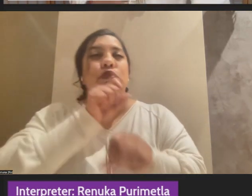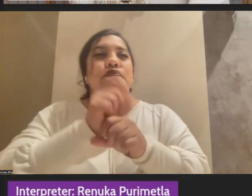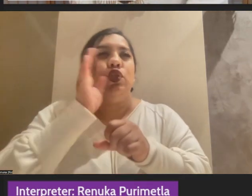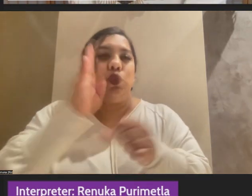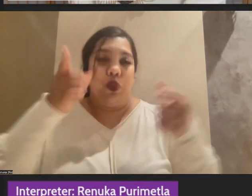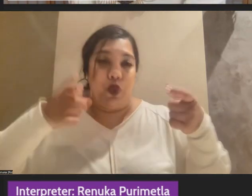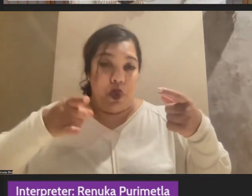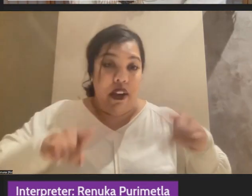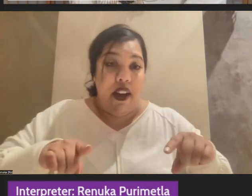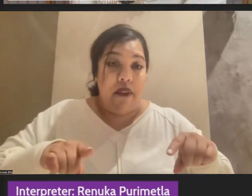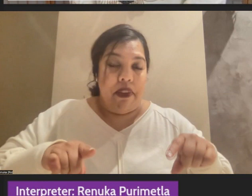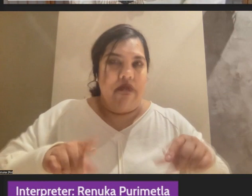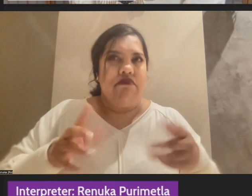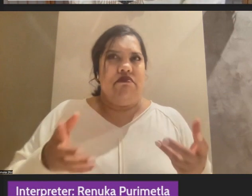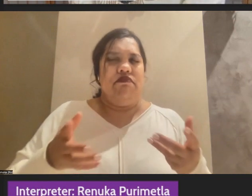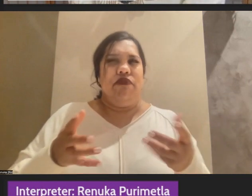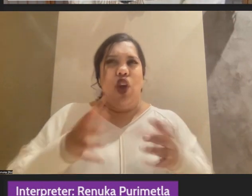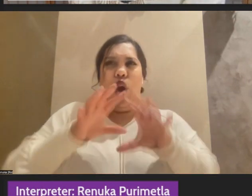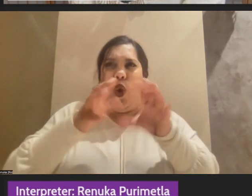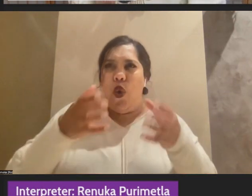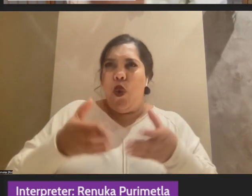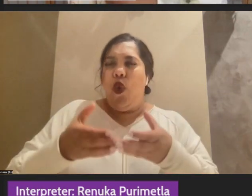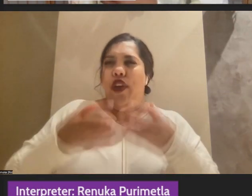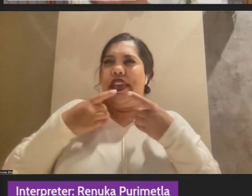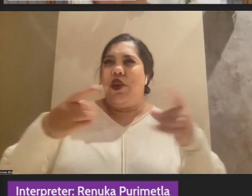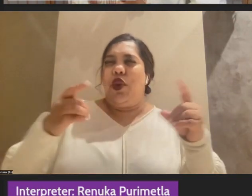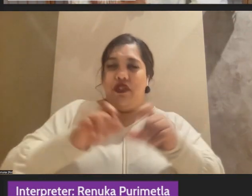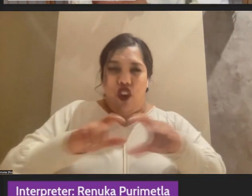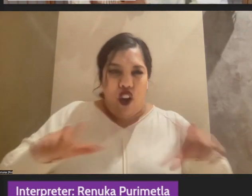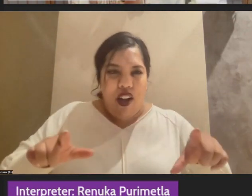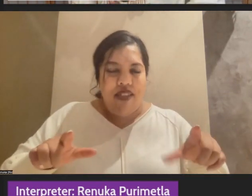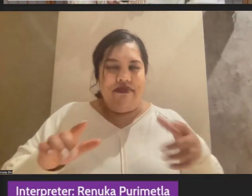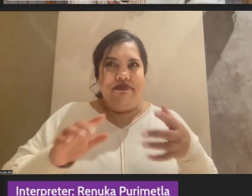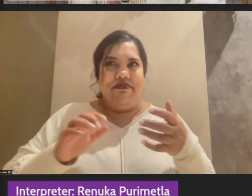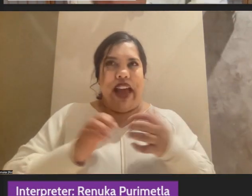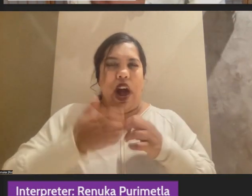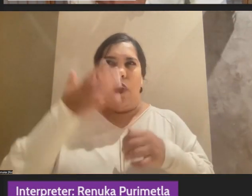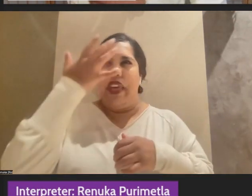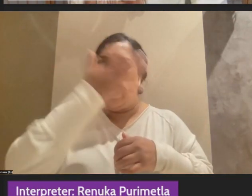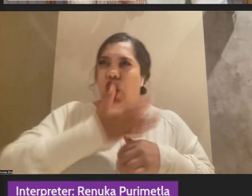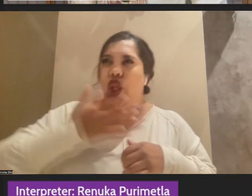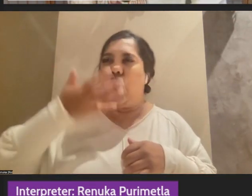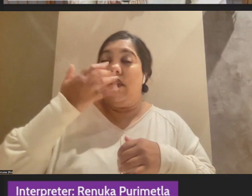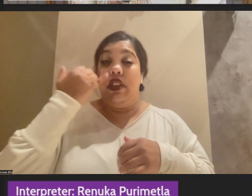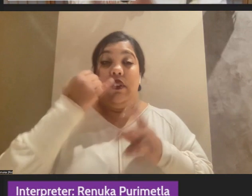What does that even look like or mean? Like, let's take that to meditation and